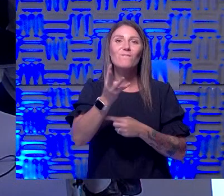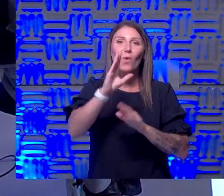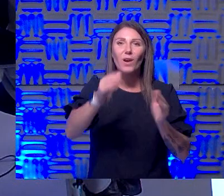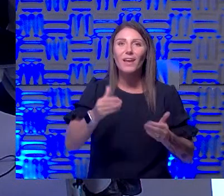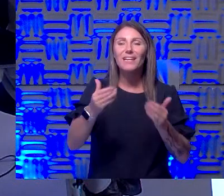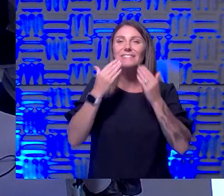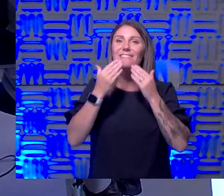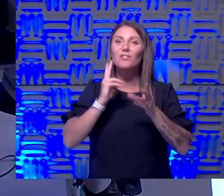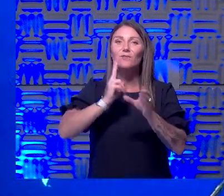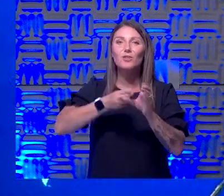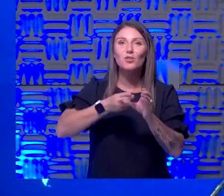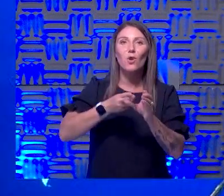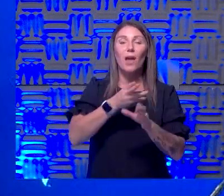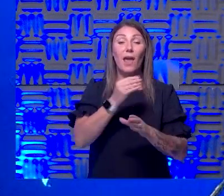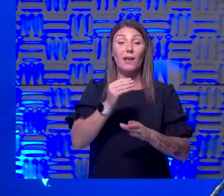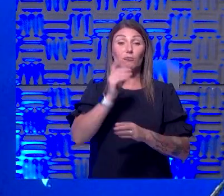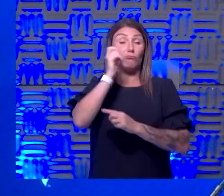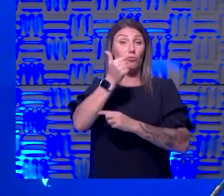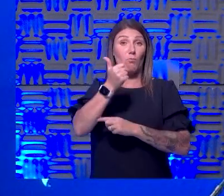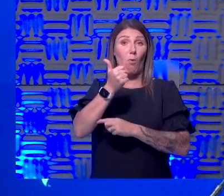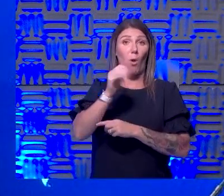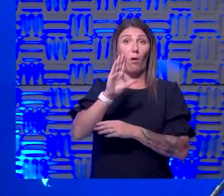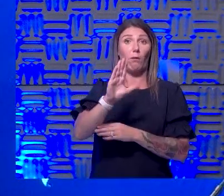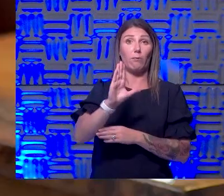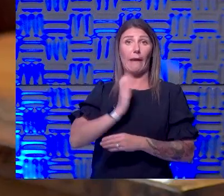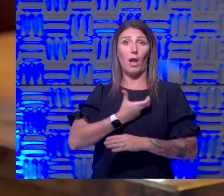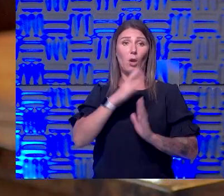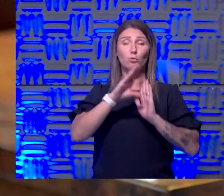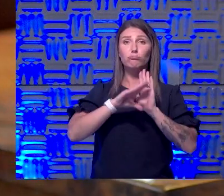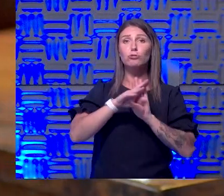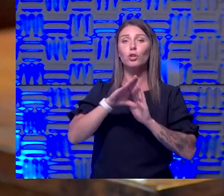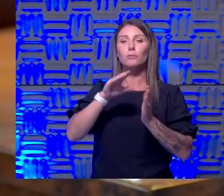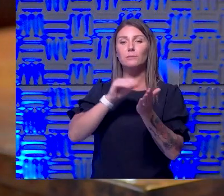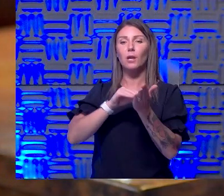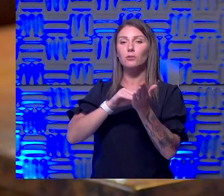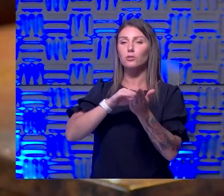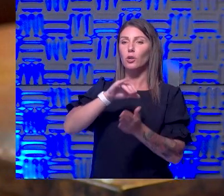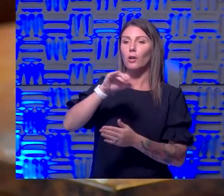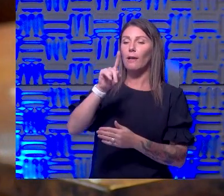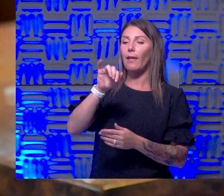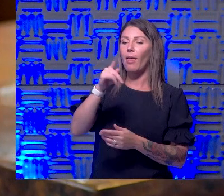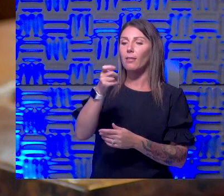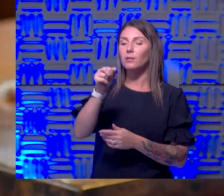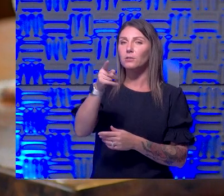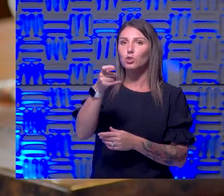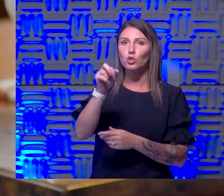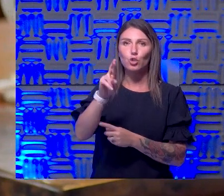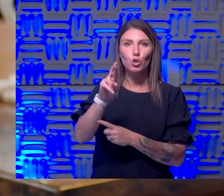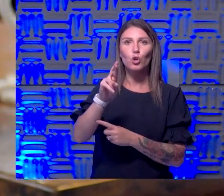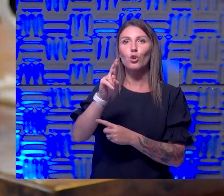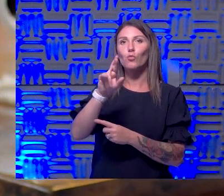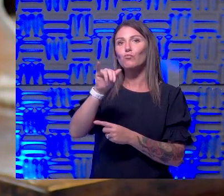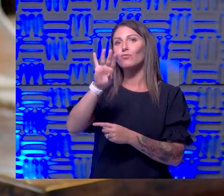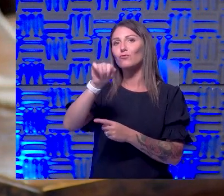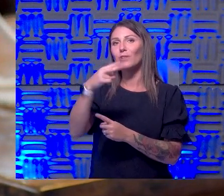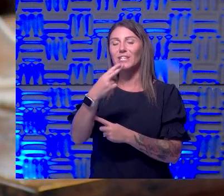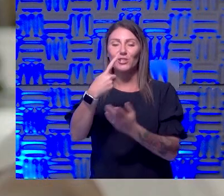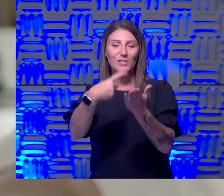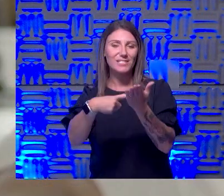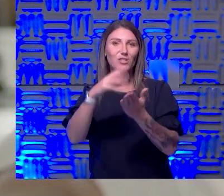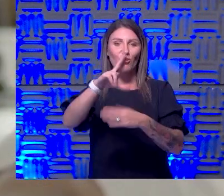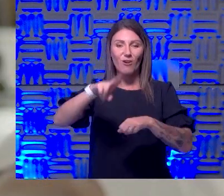thank you all for joining us. I want to talk about tomorrow's show. We got Dr. Jessica Callender-Rich. She is joining us to discuss her national